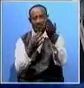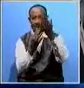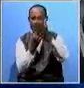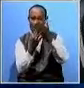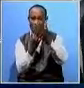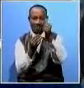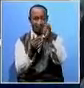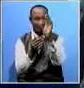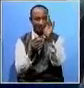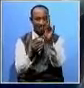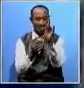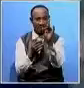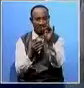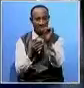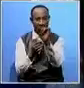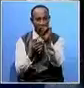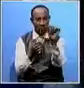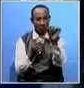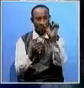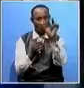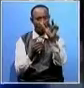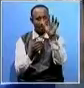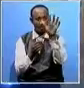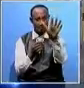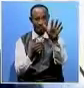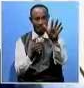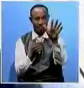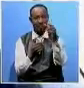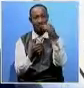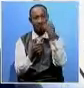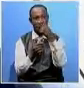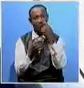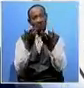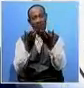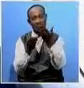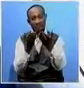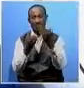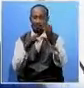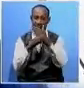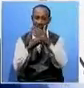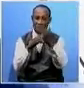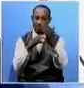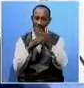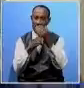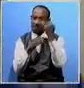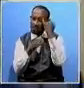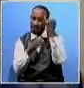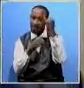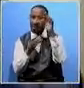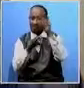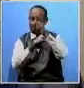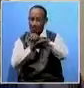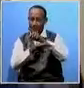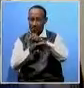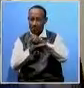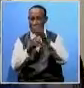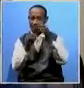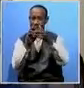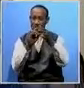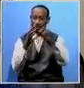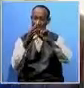18 and 35, who either have a business creation project or a